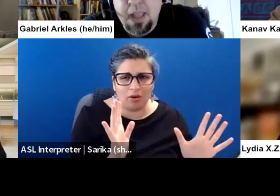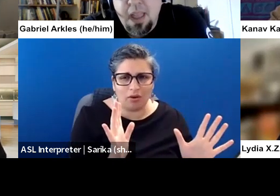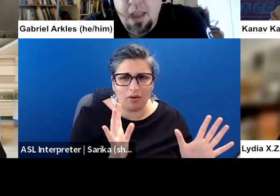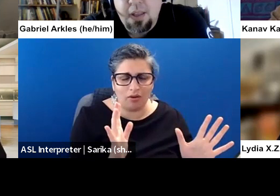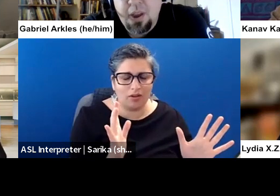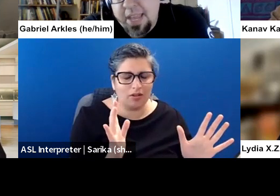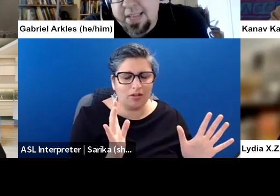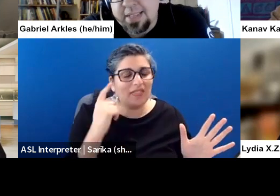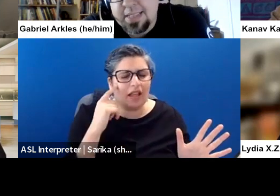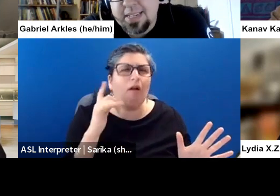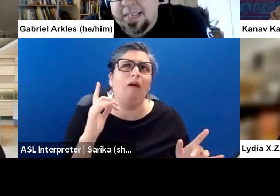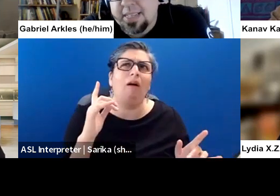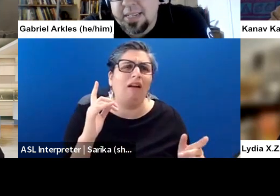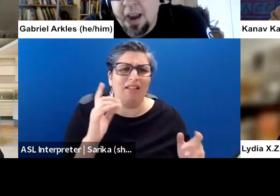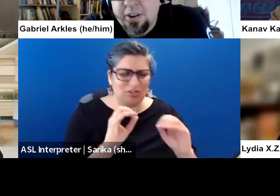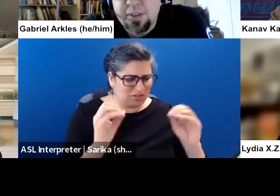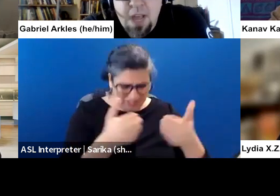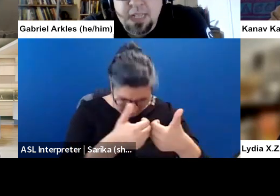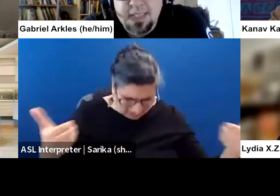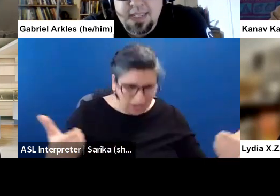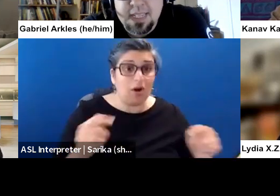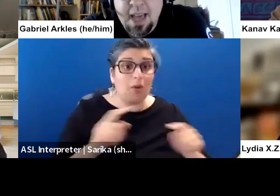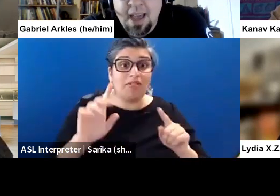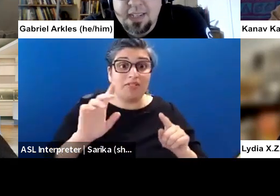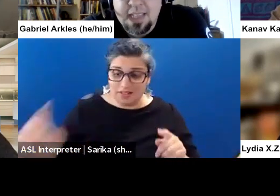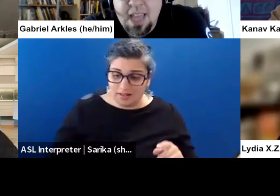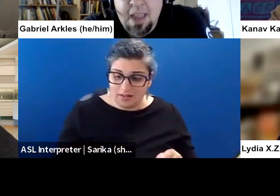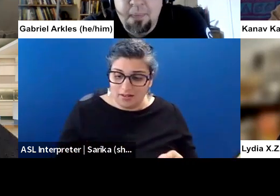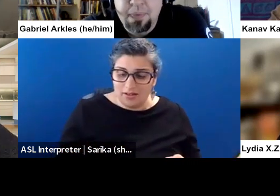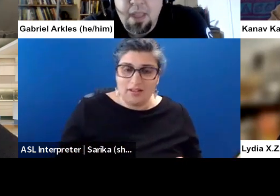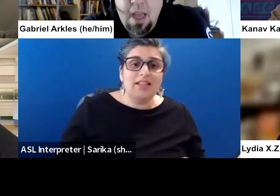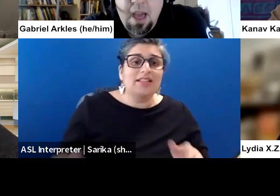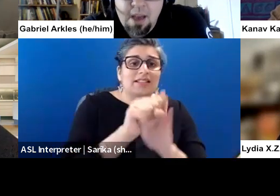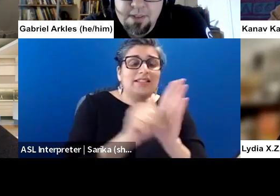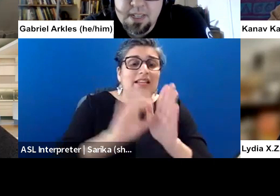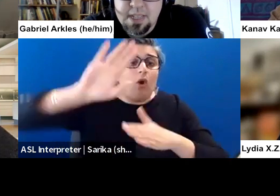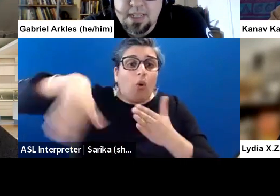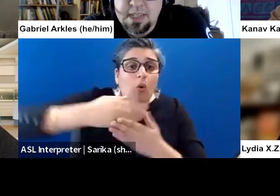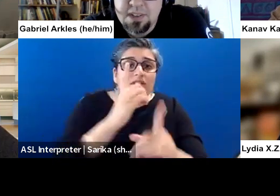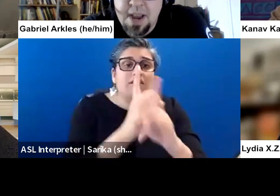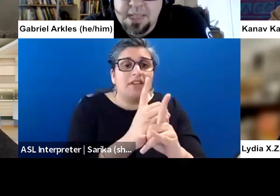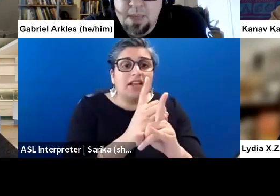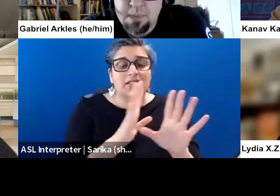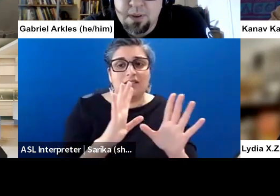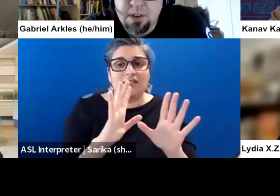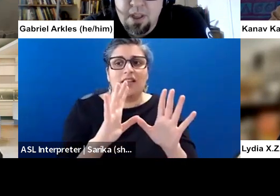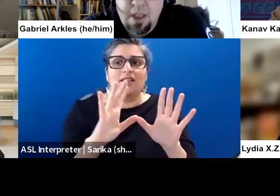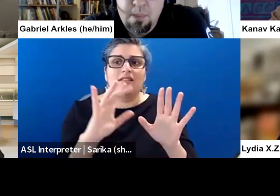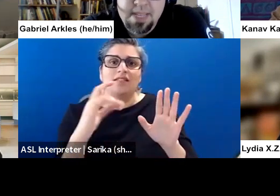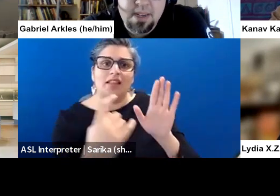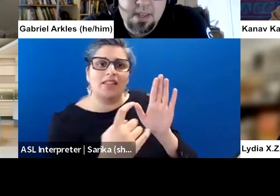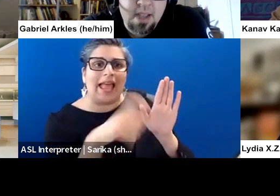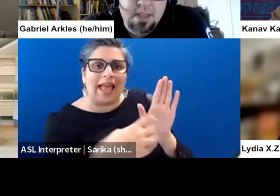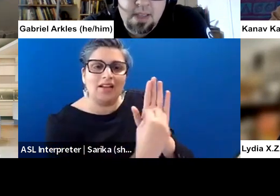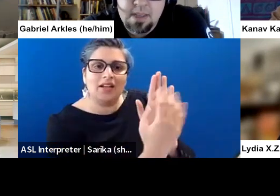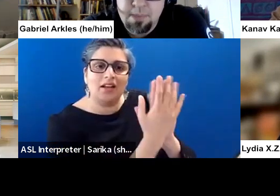but there is. The state's entire defense is that they have to list trans people